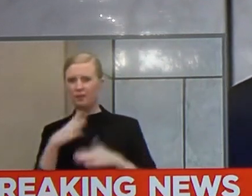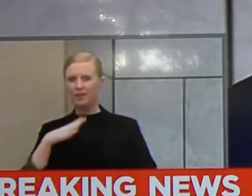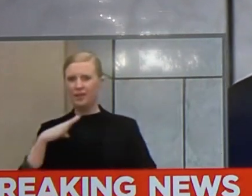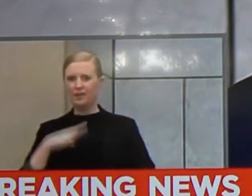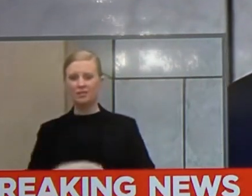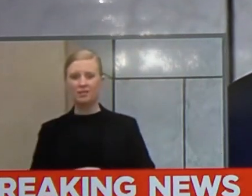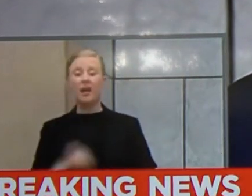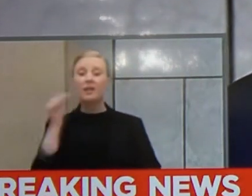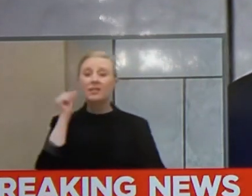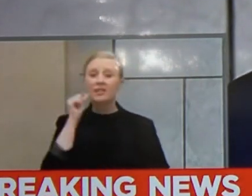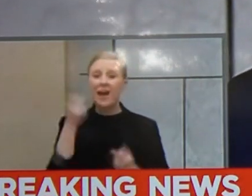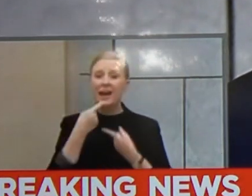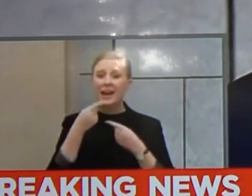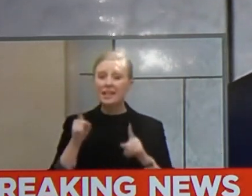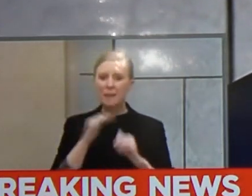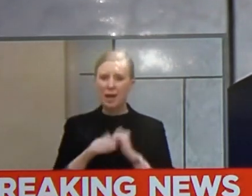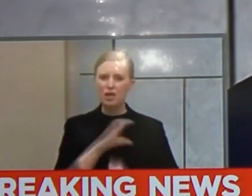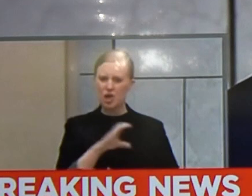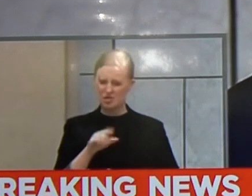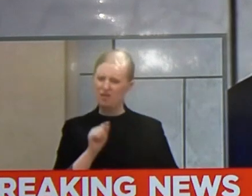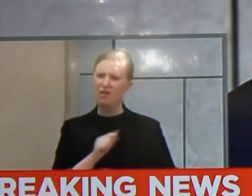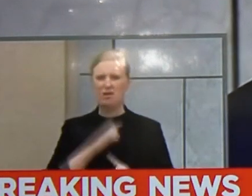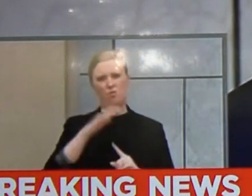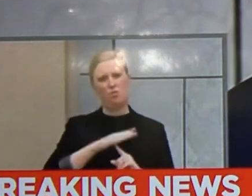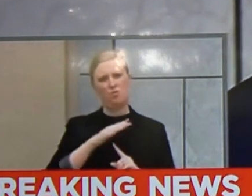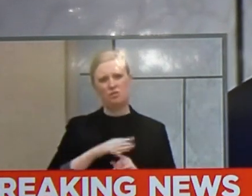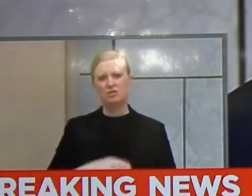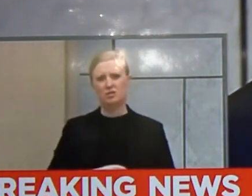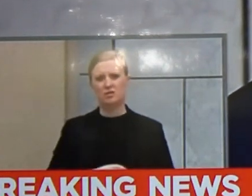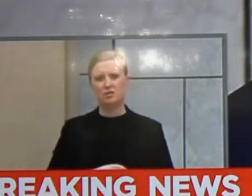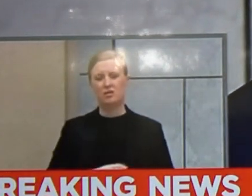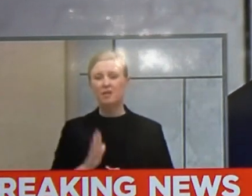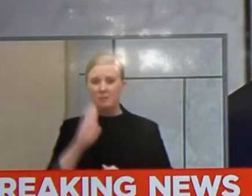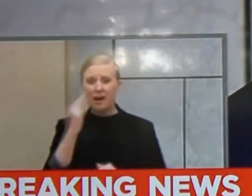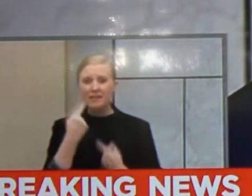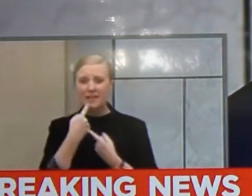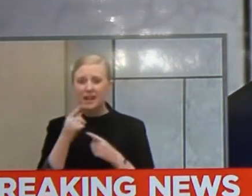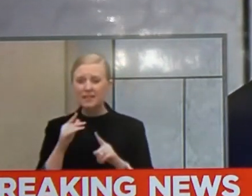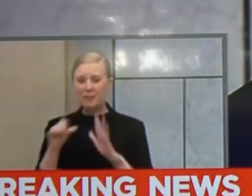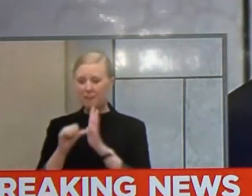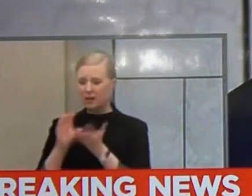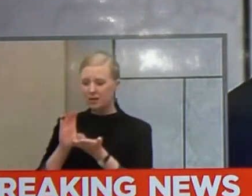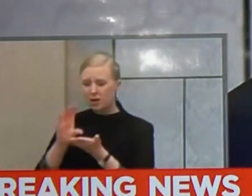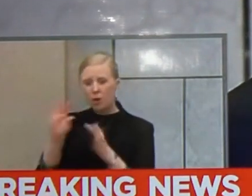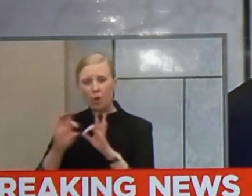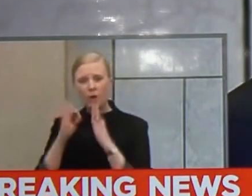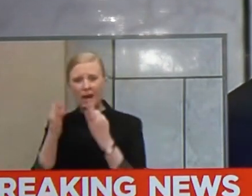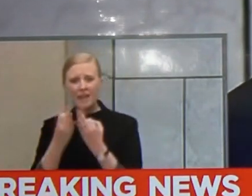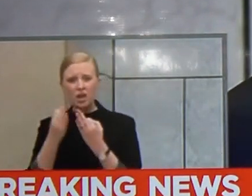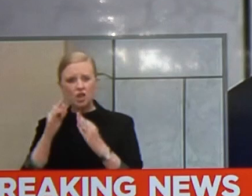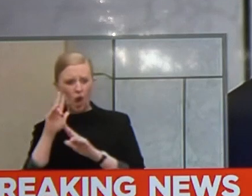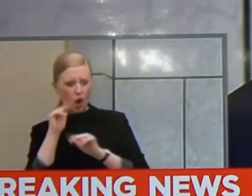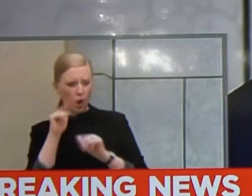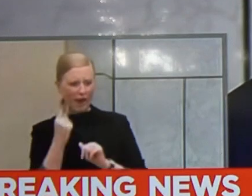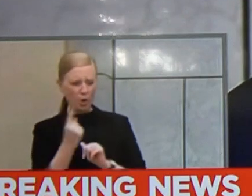childcare, I think, was incredibly important. The work we've done on domestic violence. And while I've said it on a number of interviews in the last 24